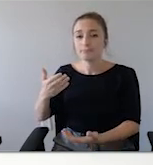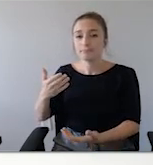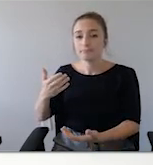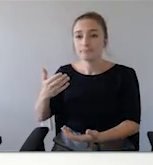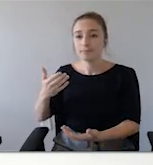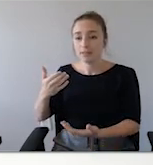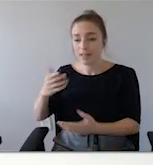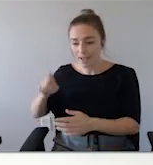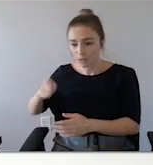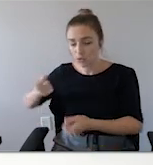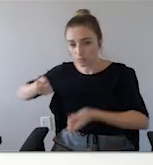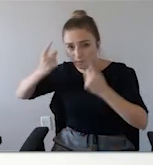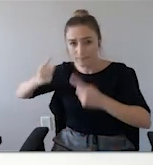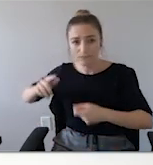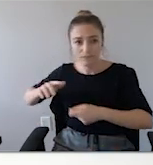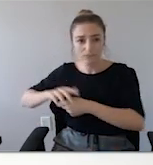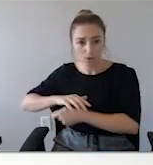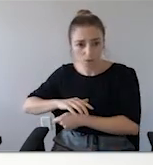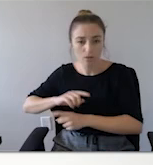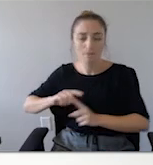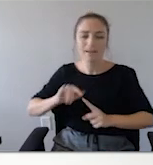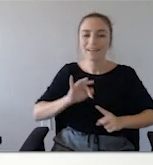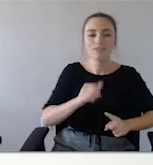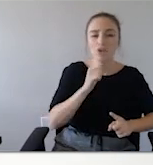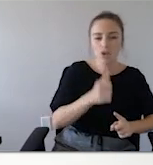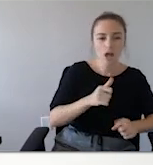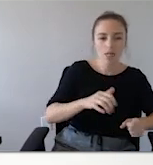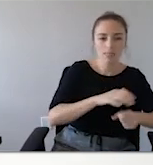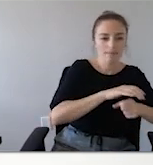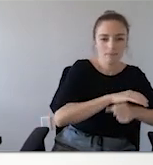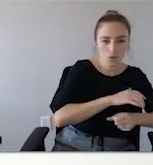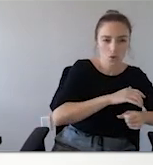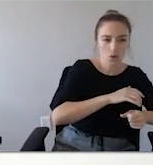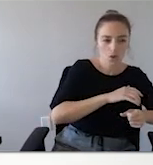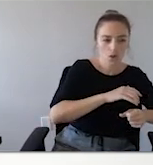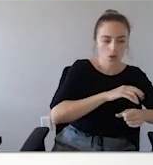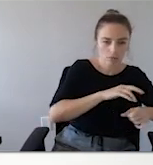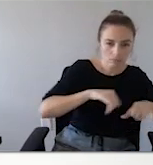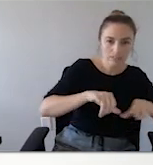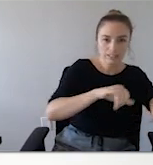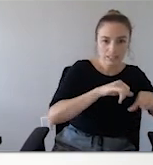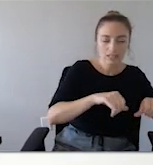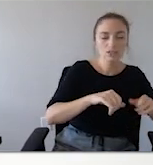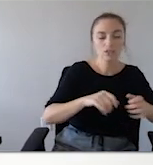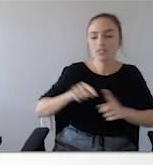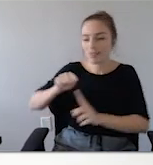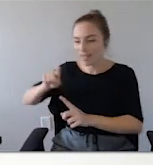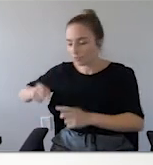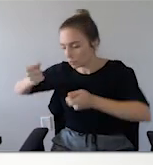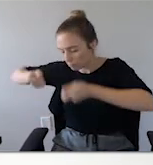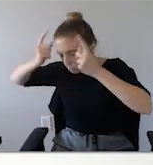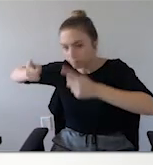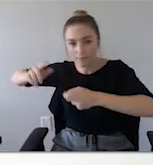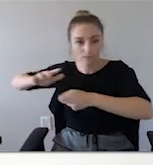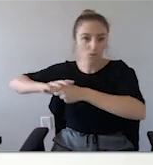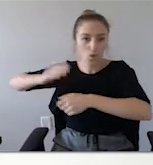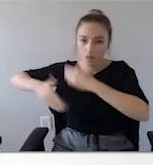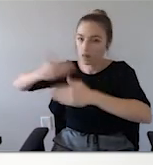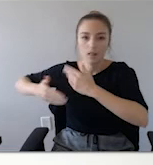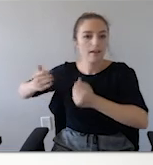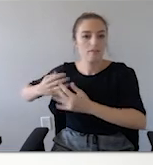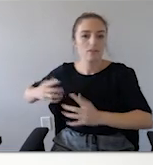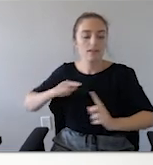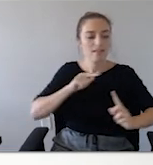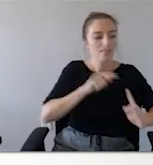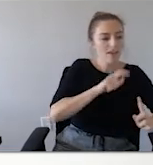that light from the sun helps turn plants green. So it could be at a much